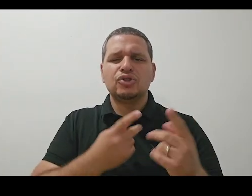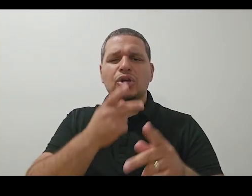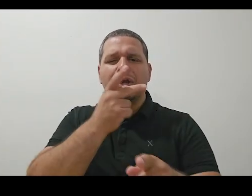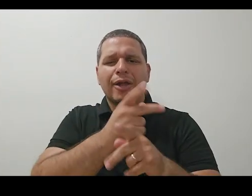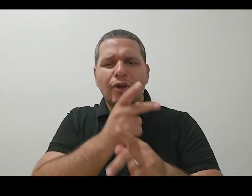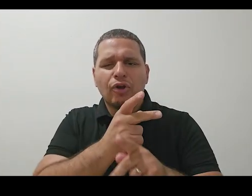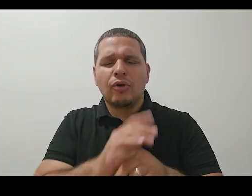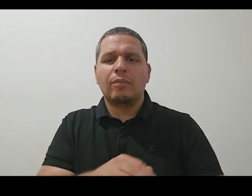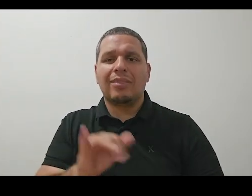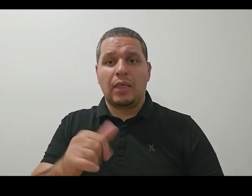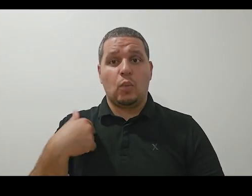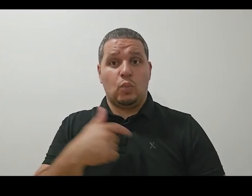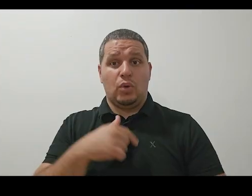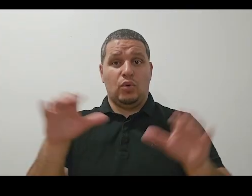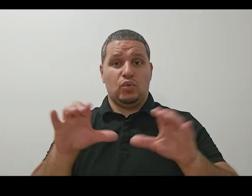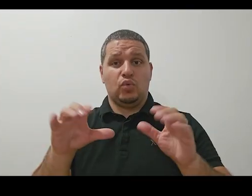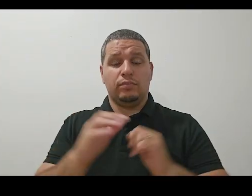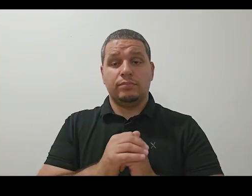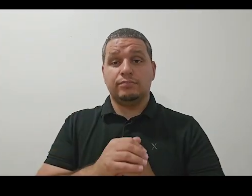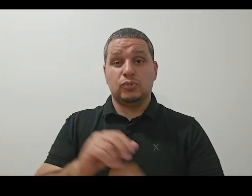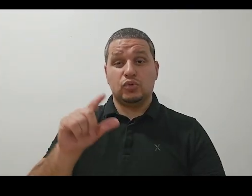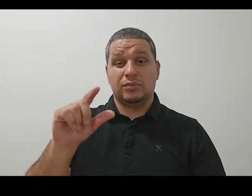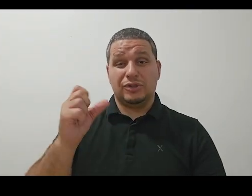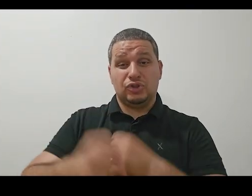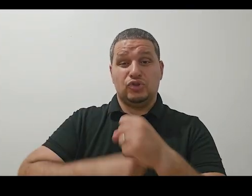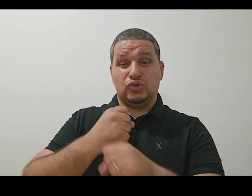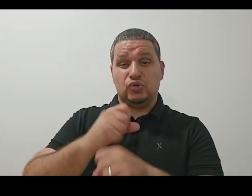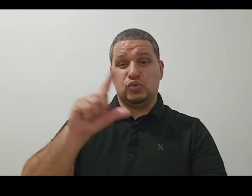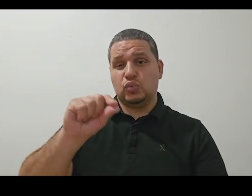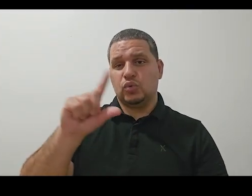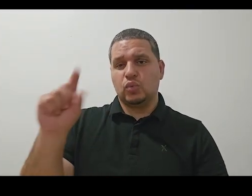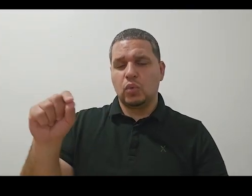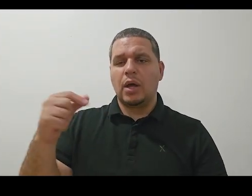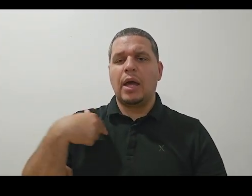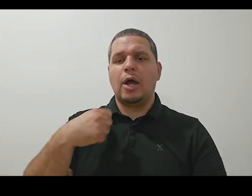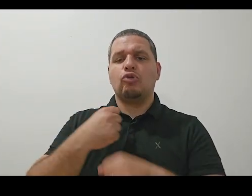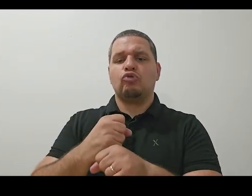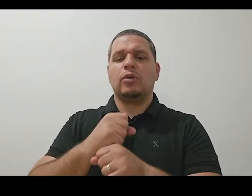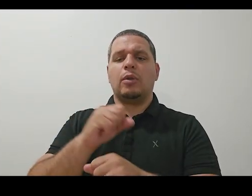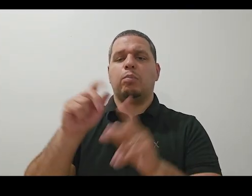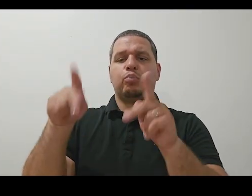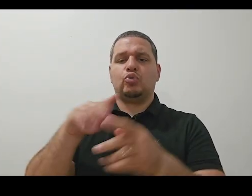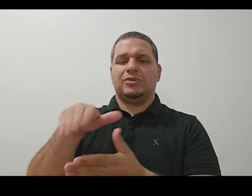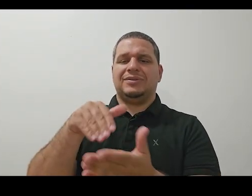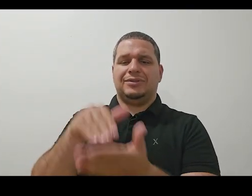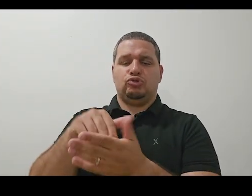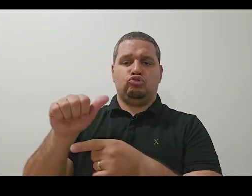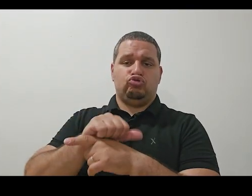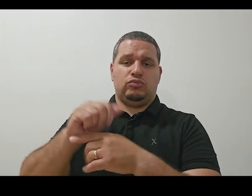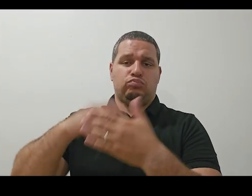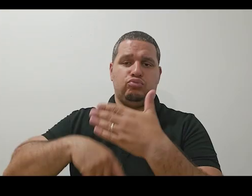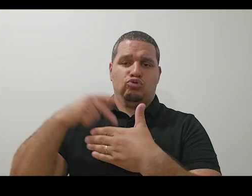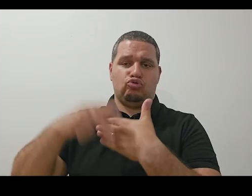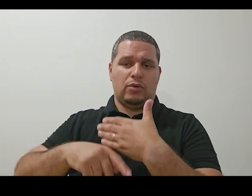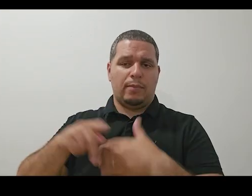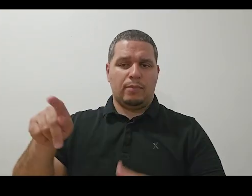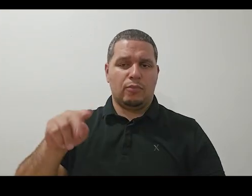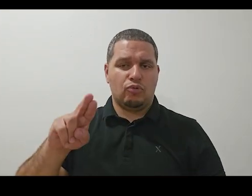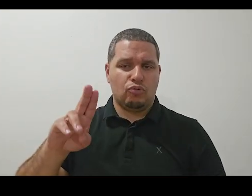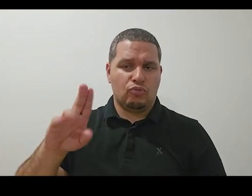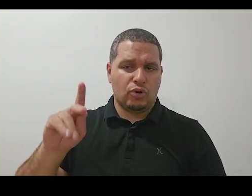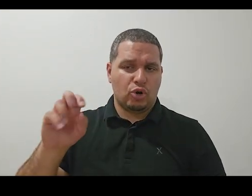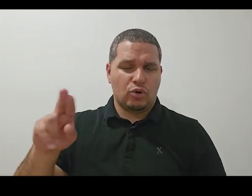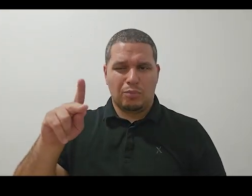that's what we do. So in 2020, I created the Person-Centered Intervention Training Program in Fort Greene